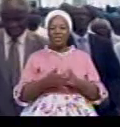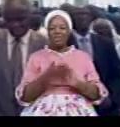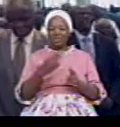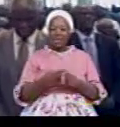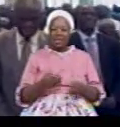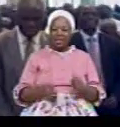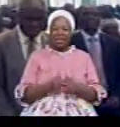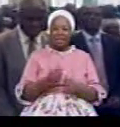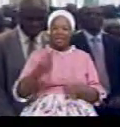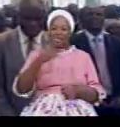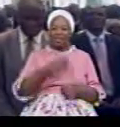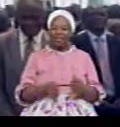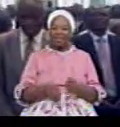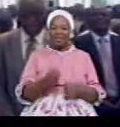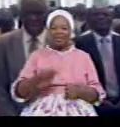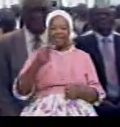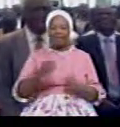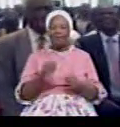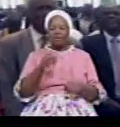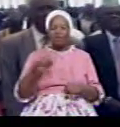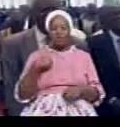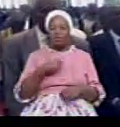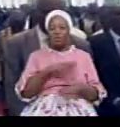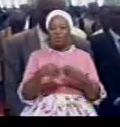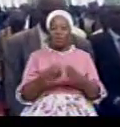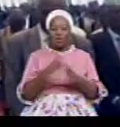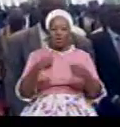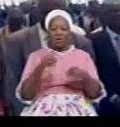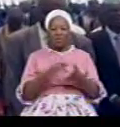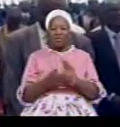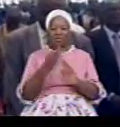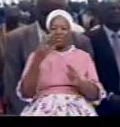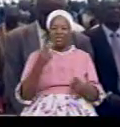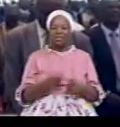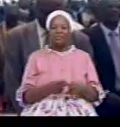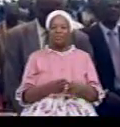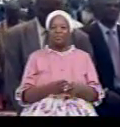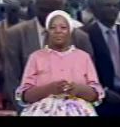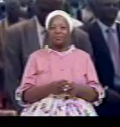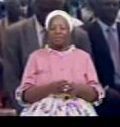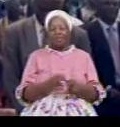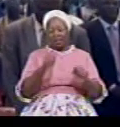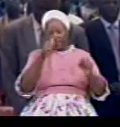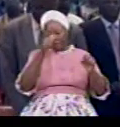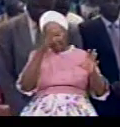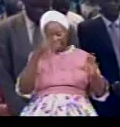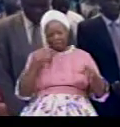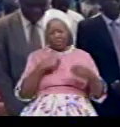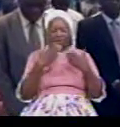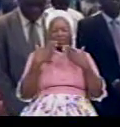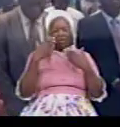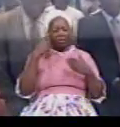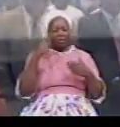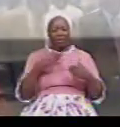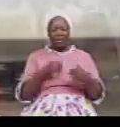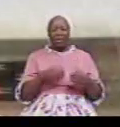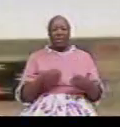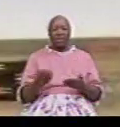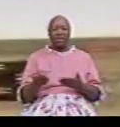higher will all will go in Jesus' name. Father, we thank you for such a service